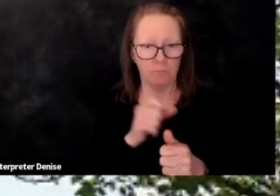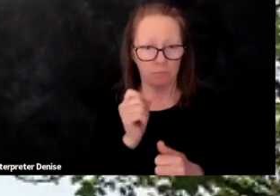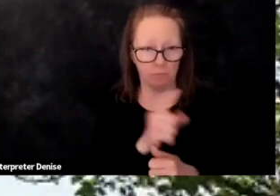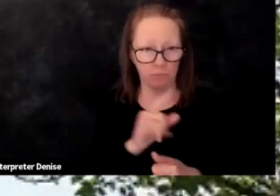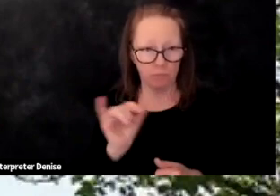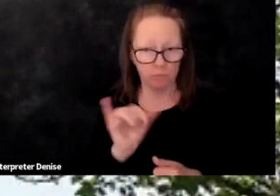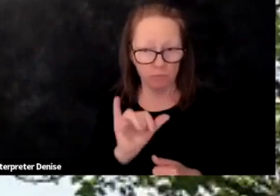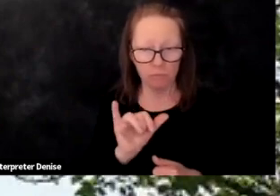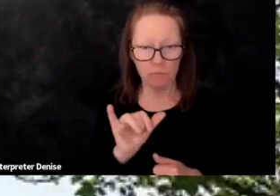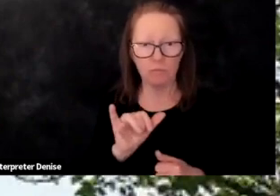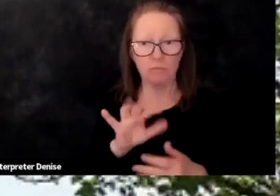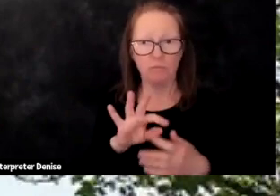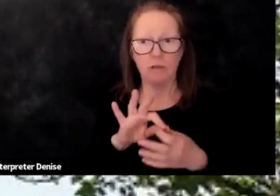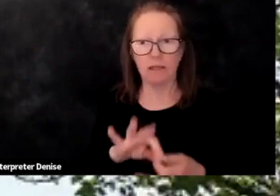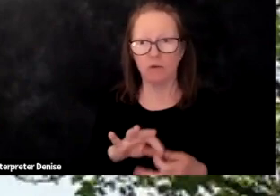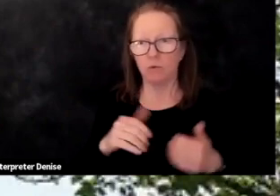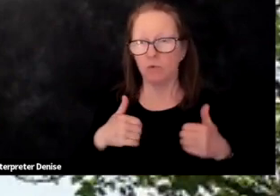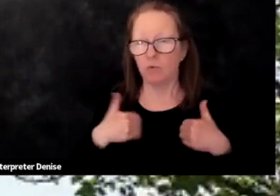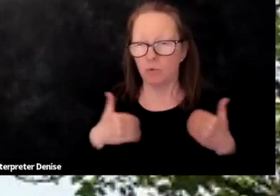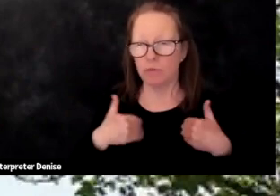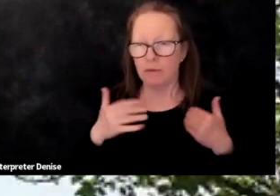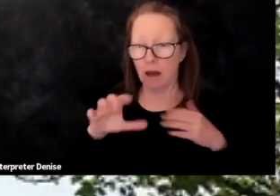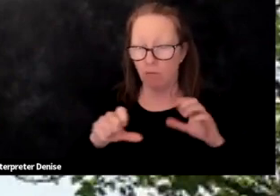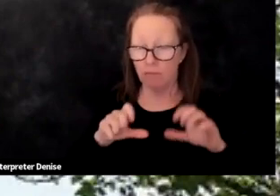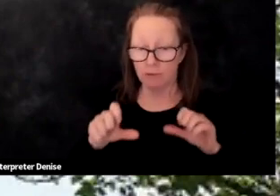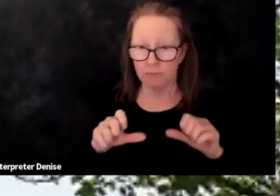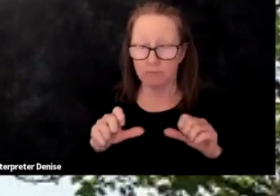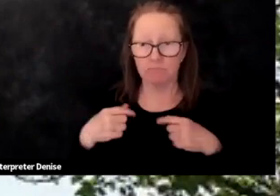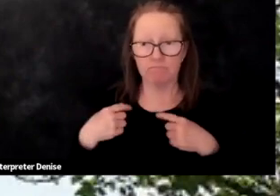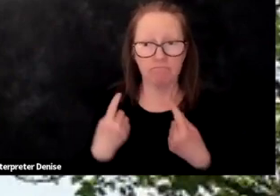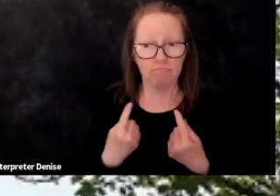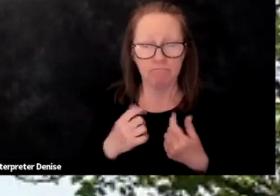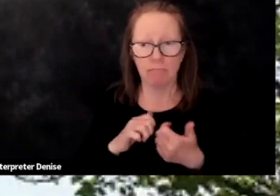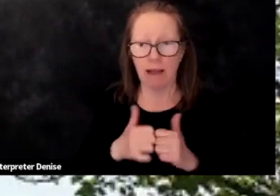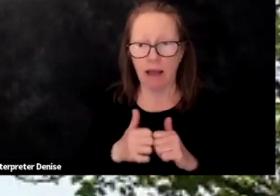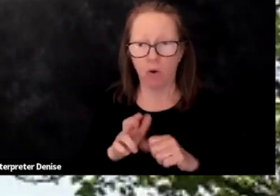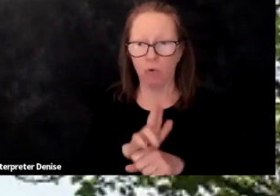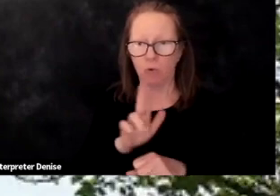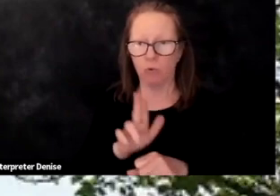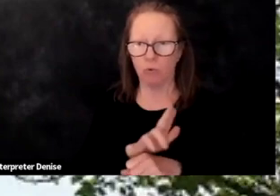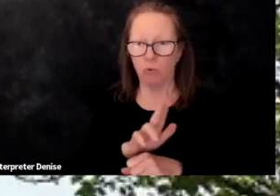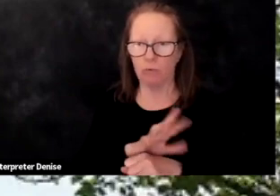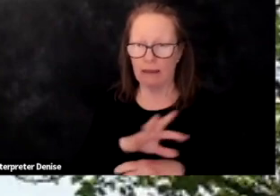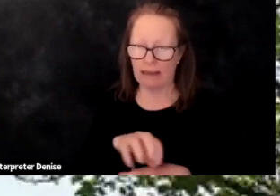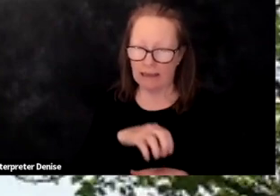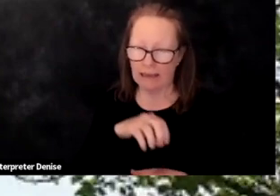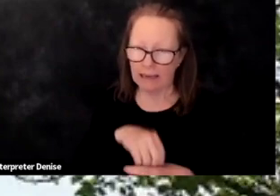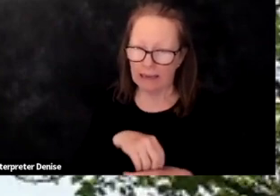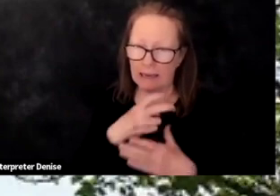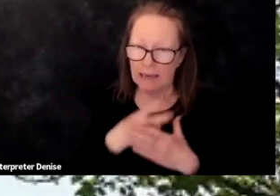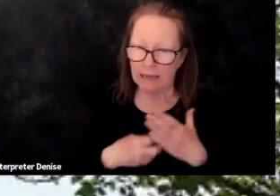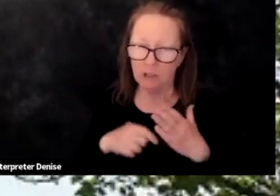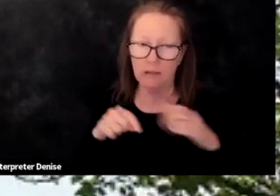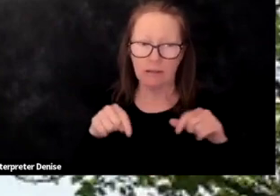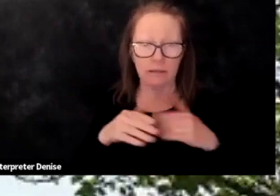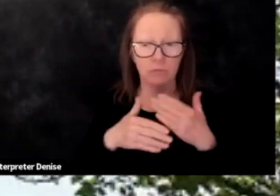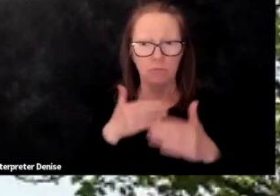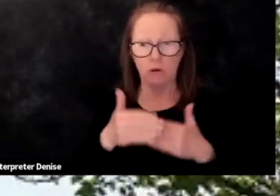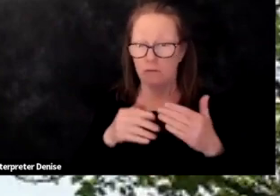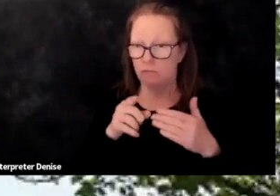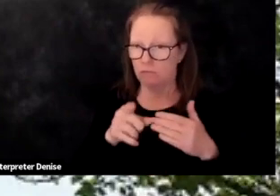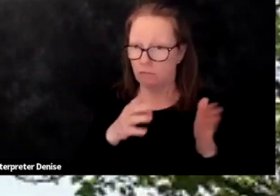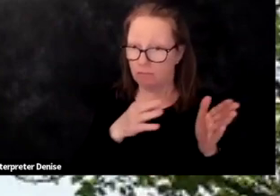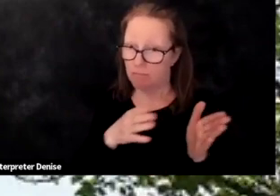youth outreach. So how have the youth been engaged in this process? Is there a plan process